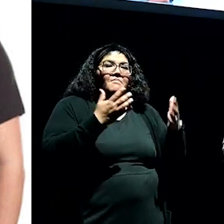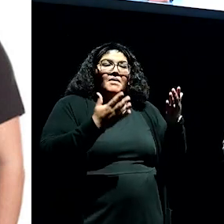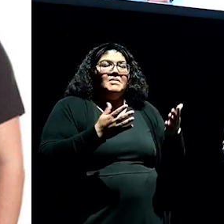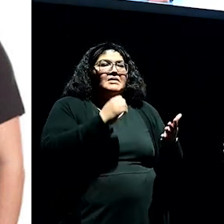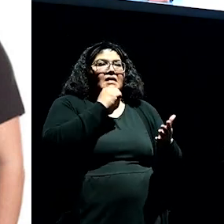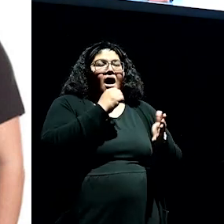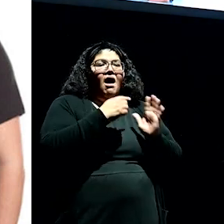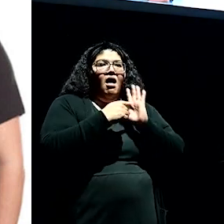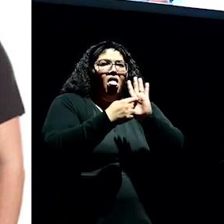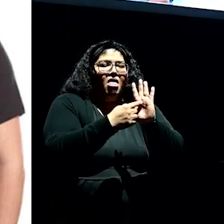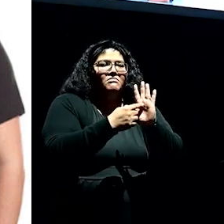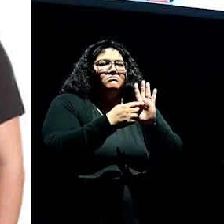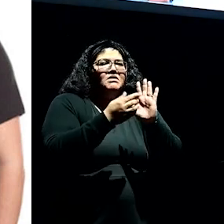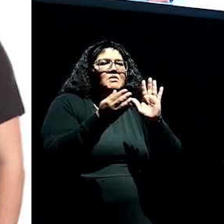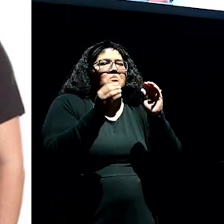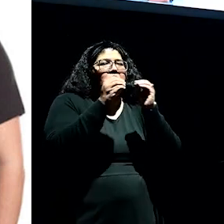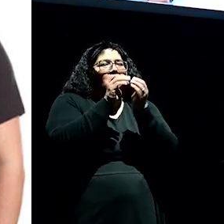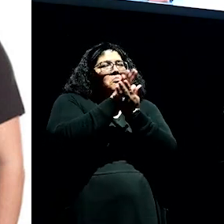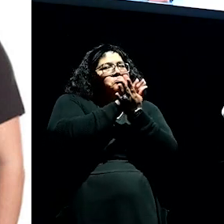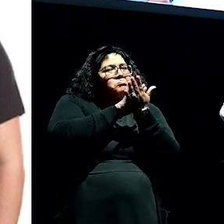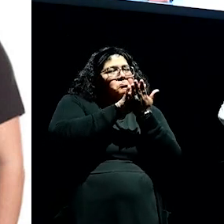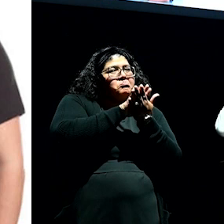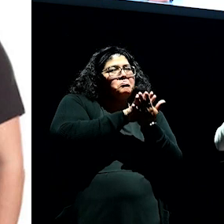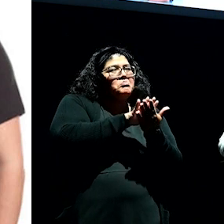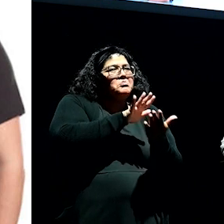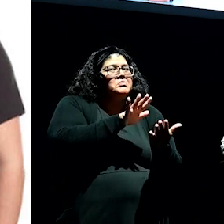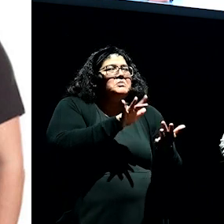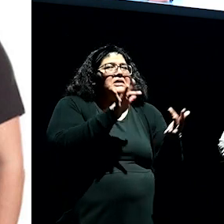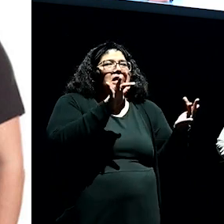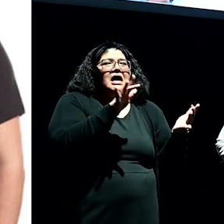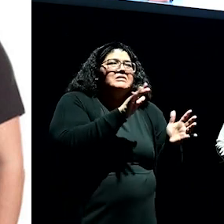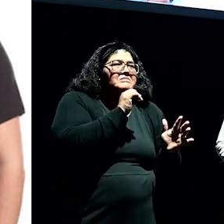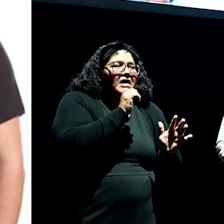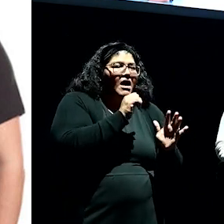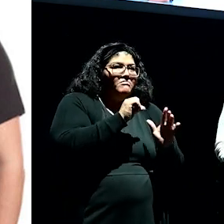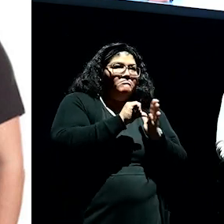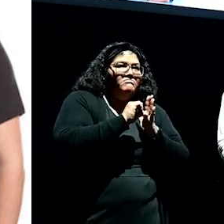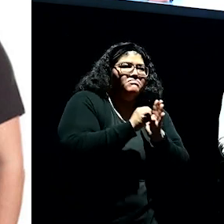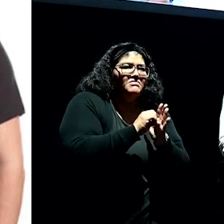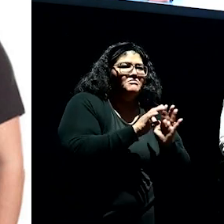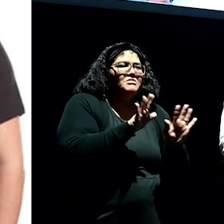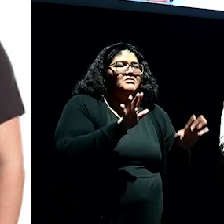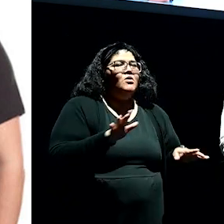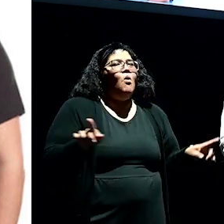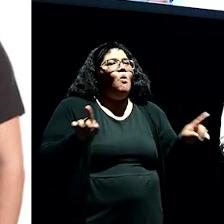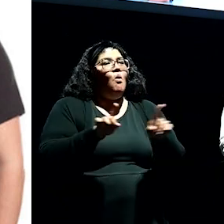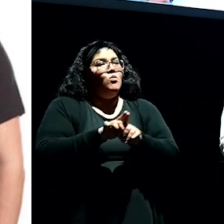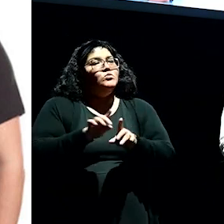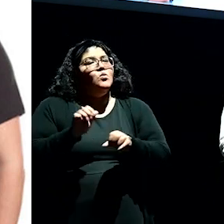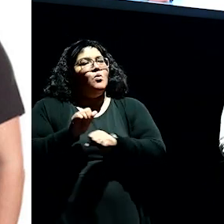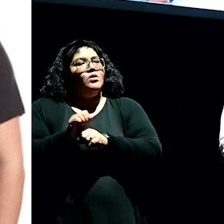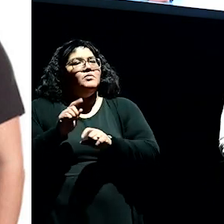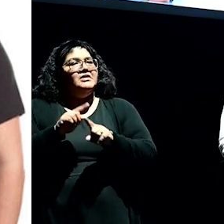abstract. And then we did a lot of work for our business partners and